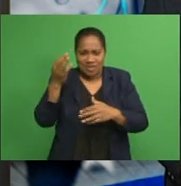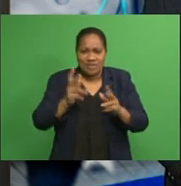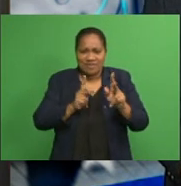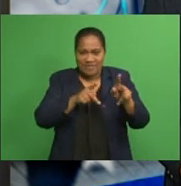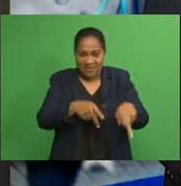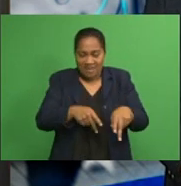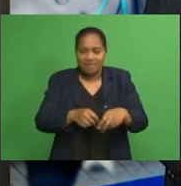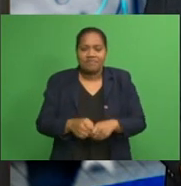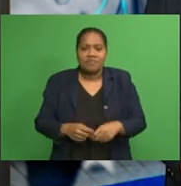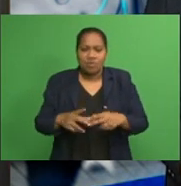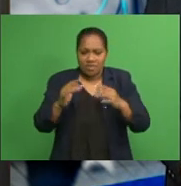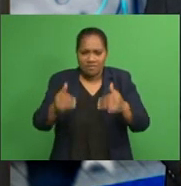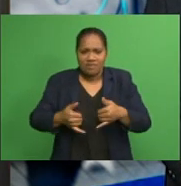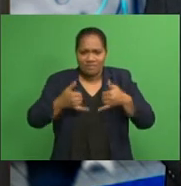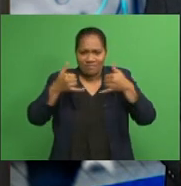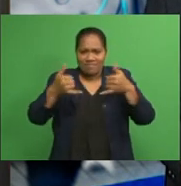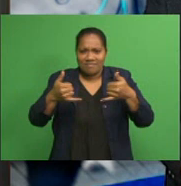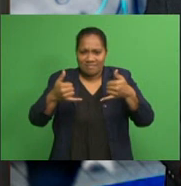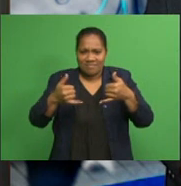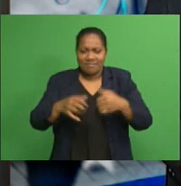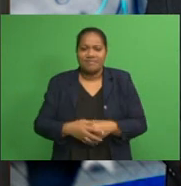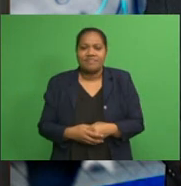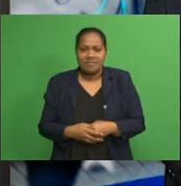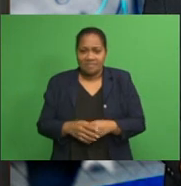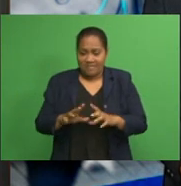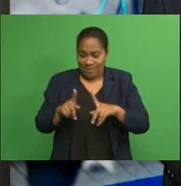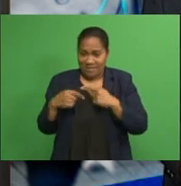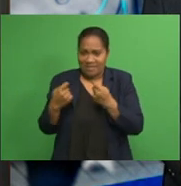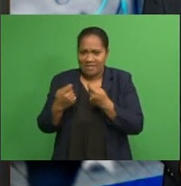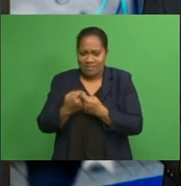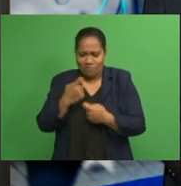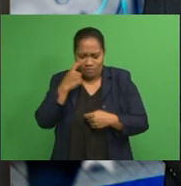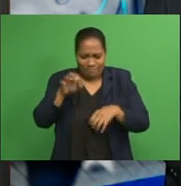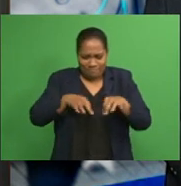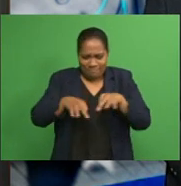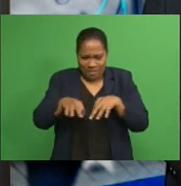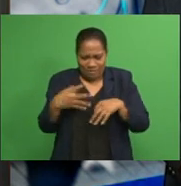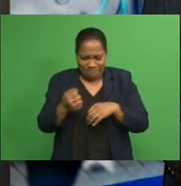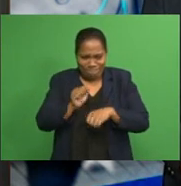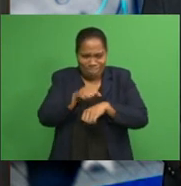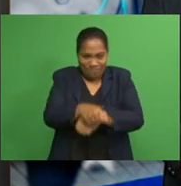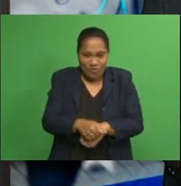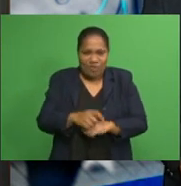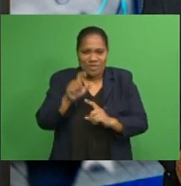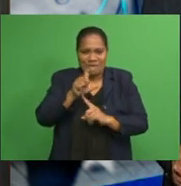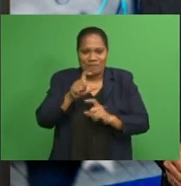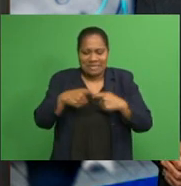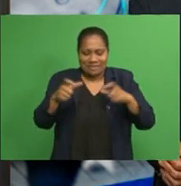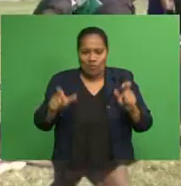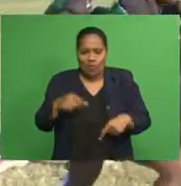the Fairbrother title at stake, the Stallions plan to lay it all on the field against the Capital City boys. Felipe Naikaso has